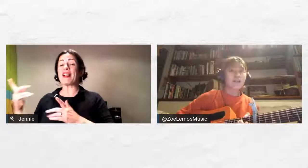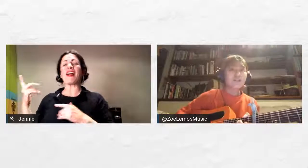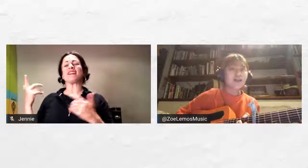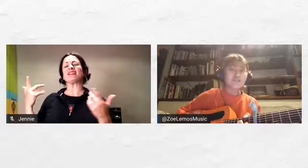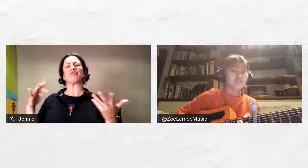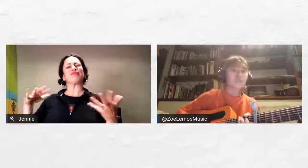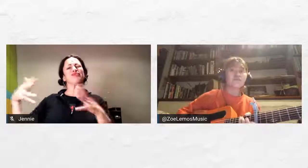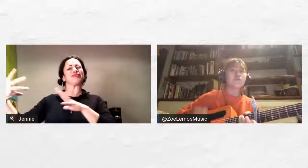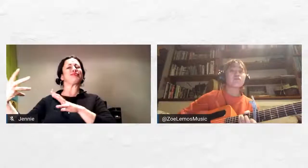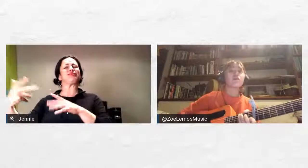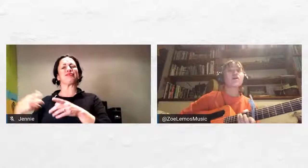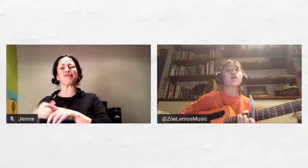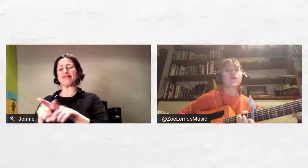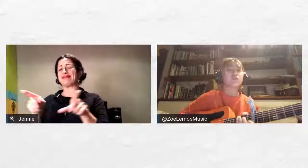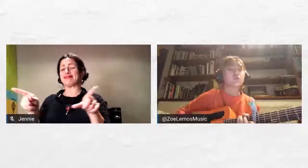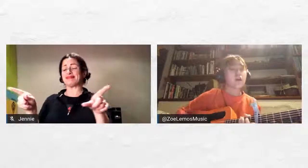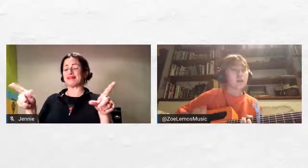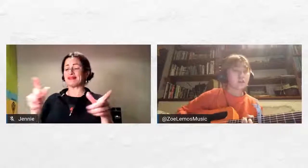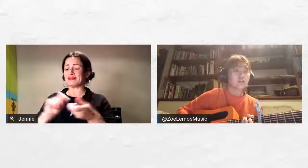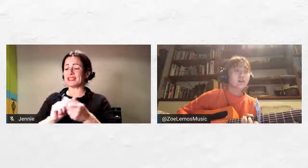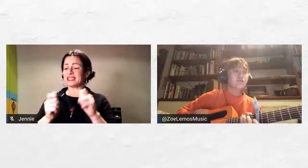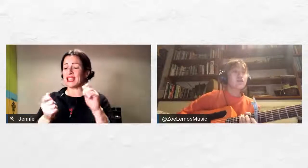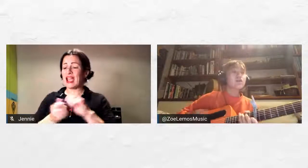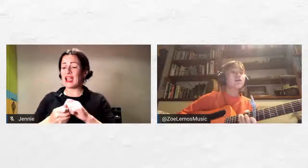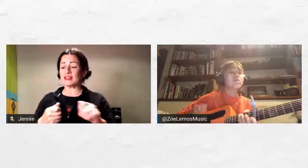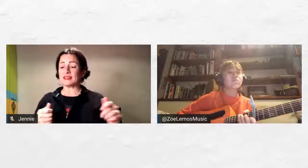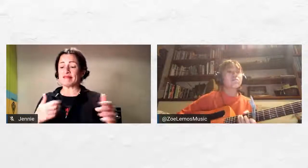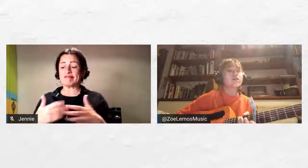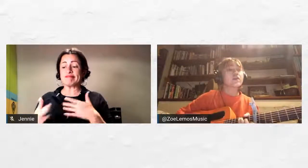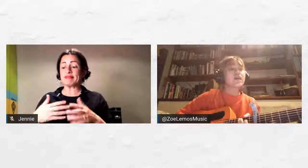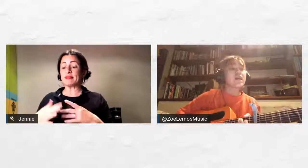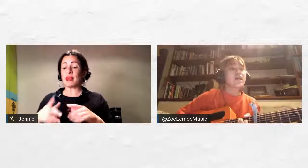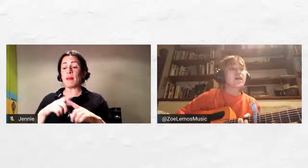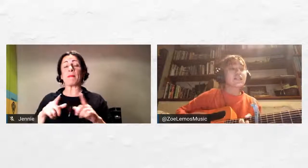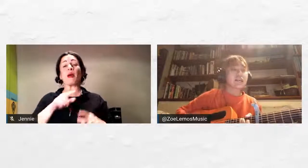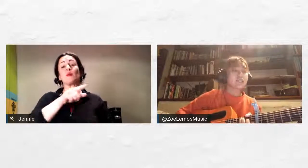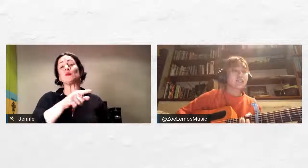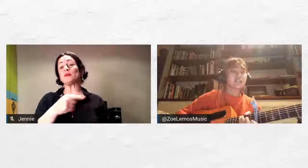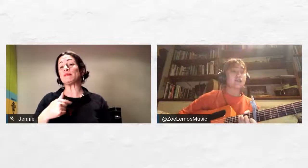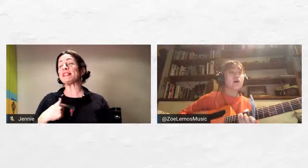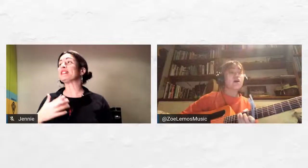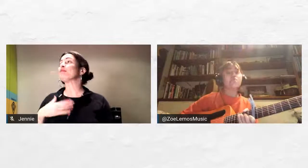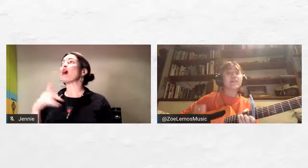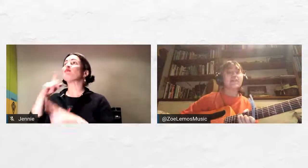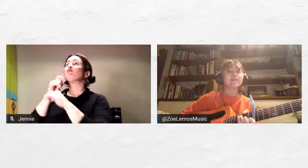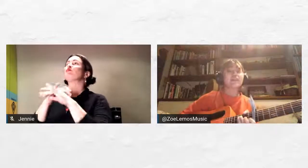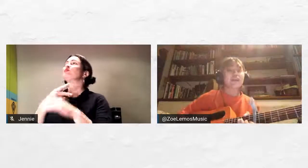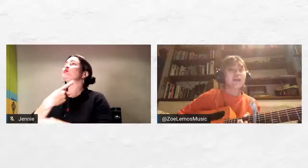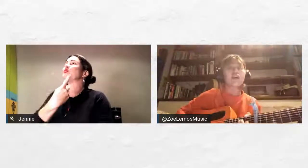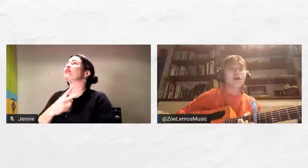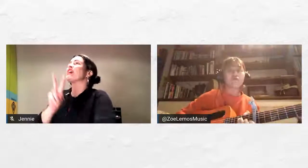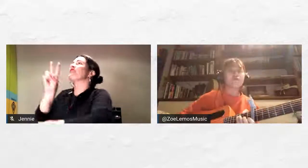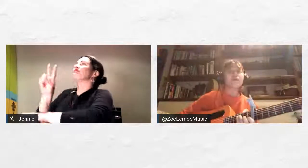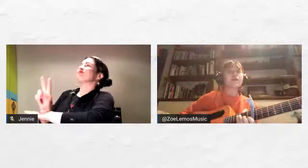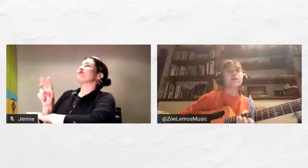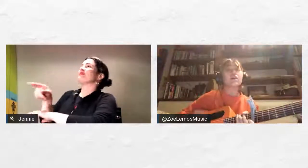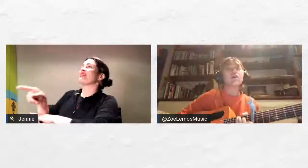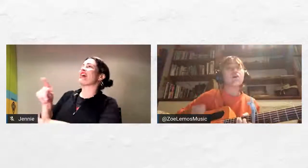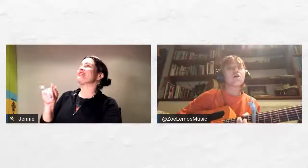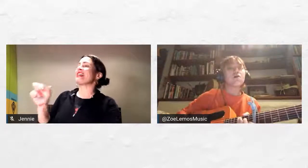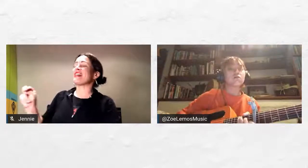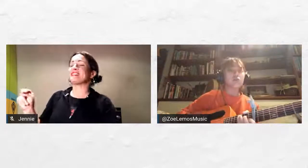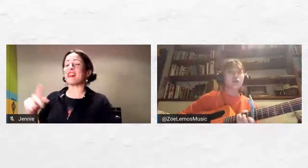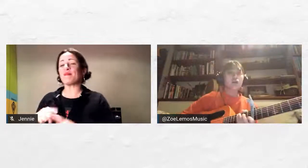Oh, life's straight from the other way. For you, me, and Tennessee, well, everything's getting off of